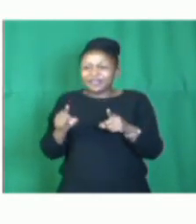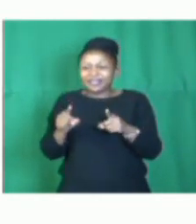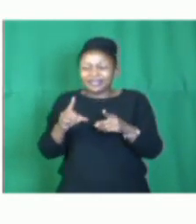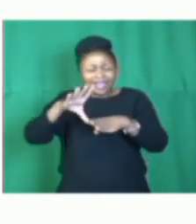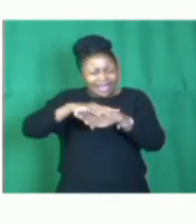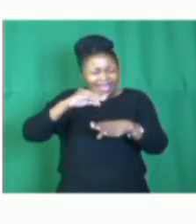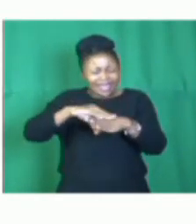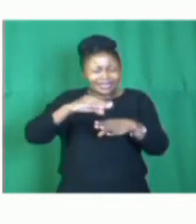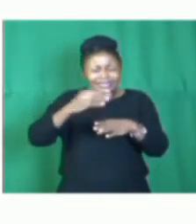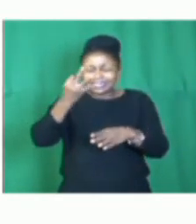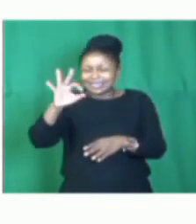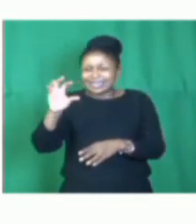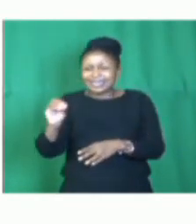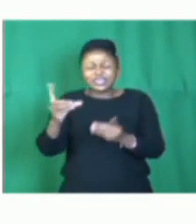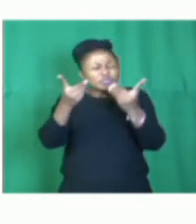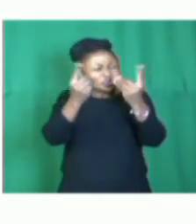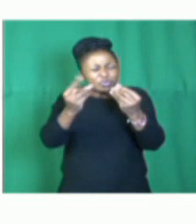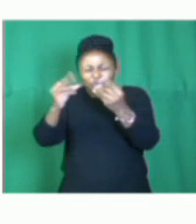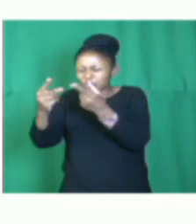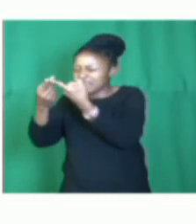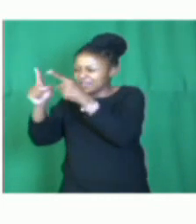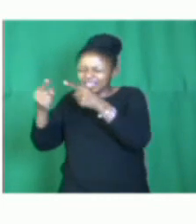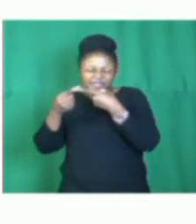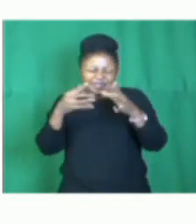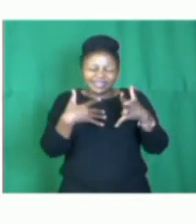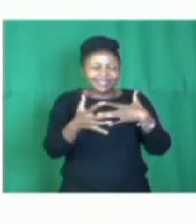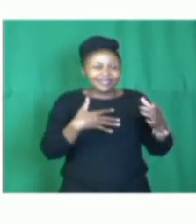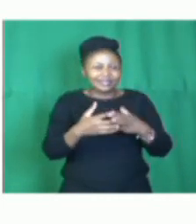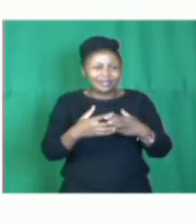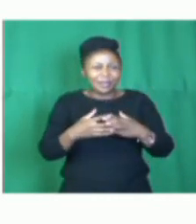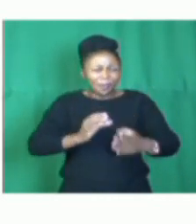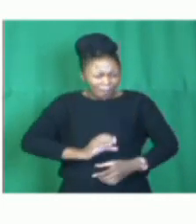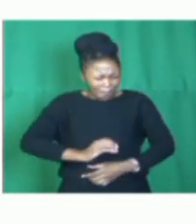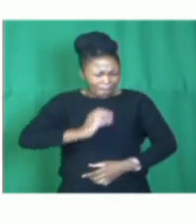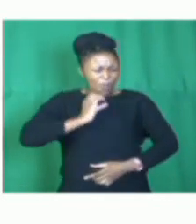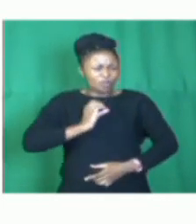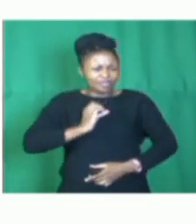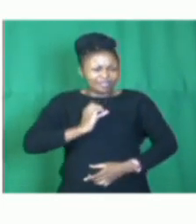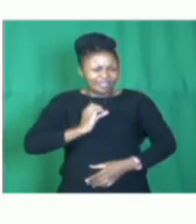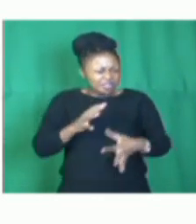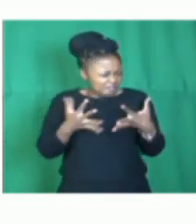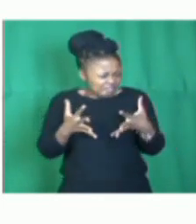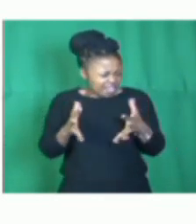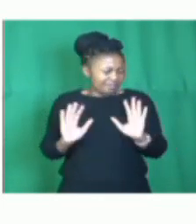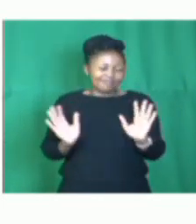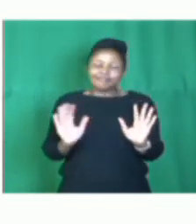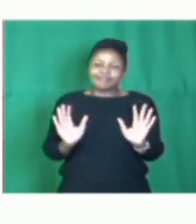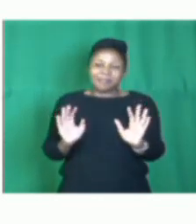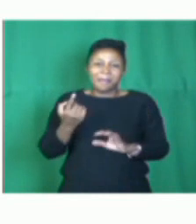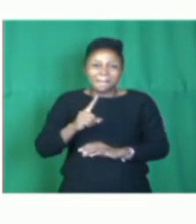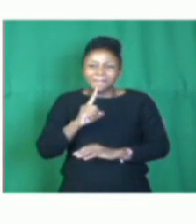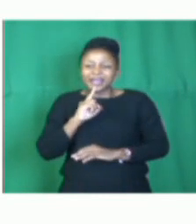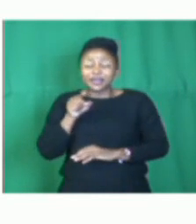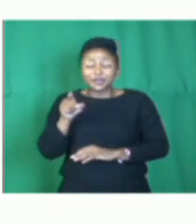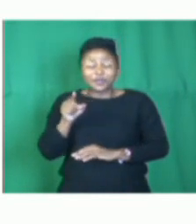30. Fearless, bold, compassionate are the first words that come to mind when describing